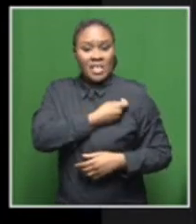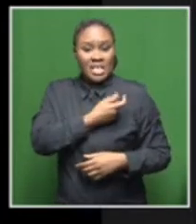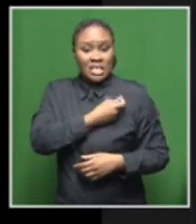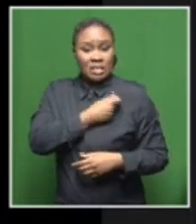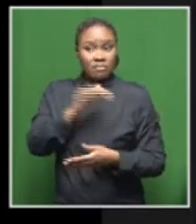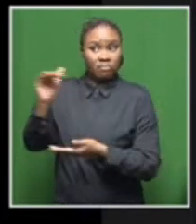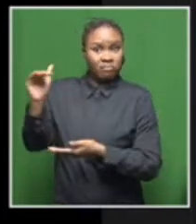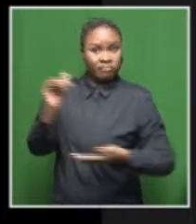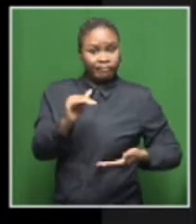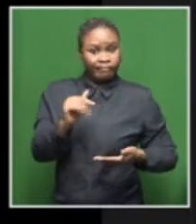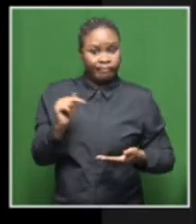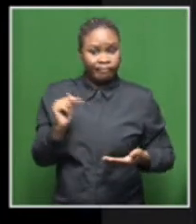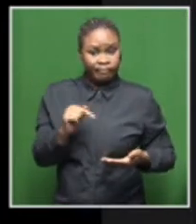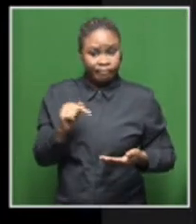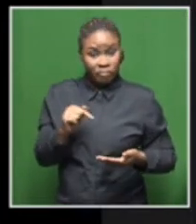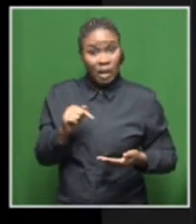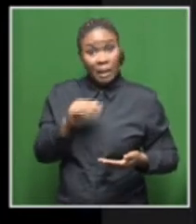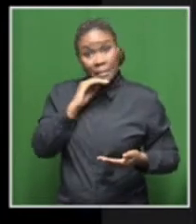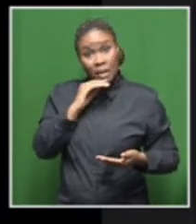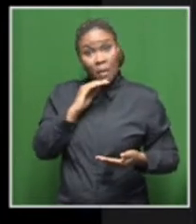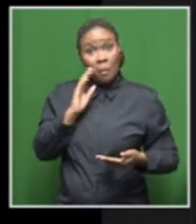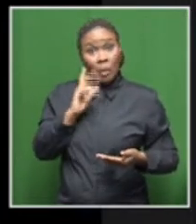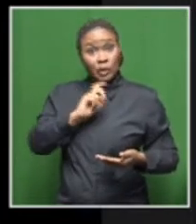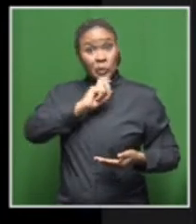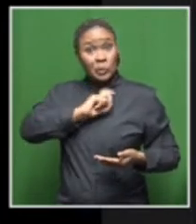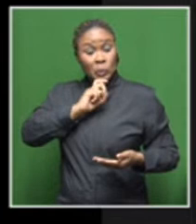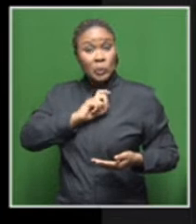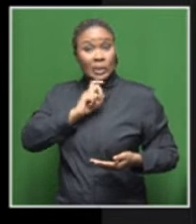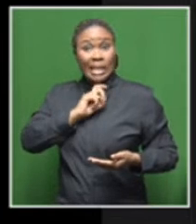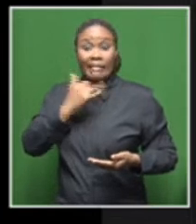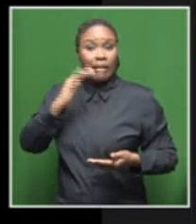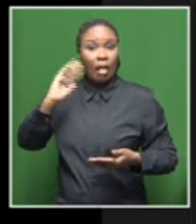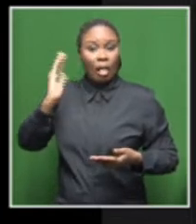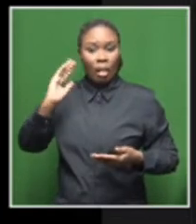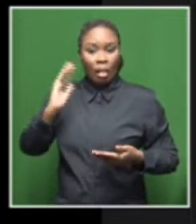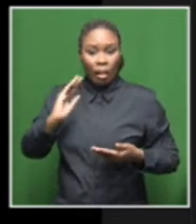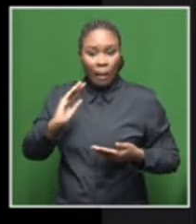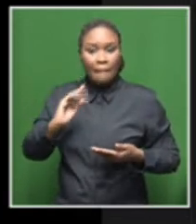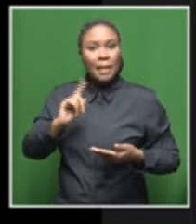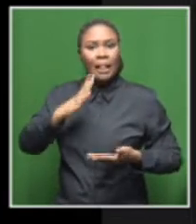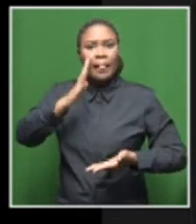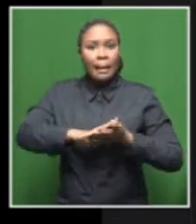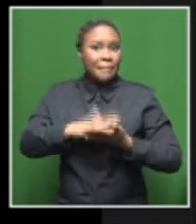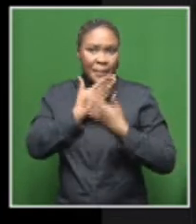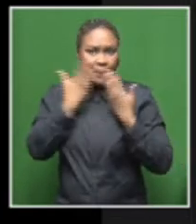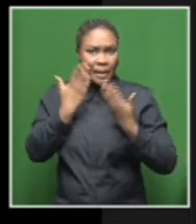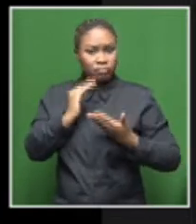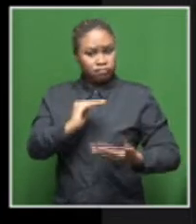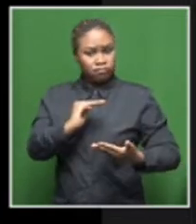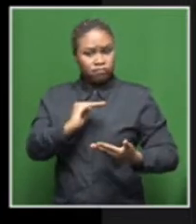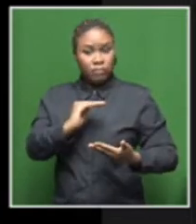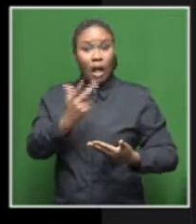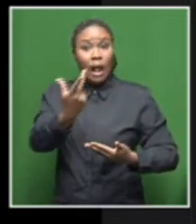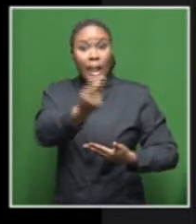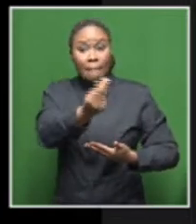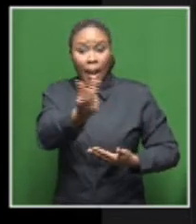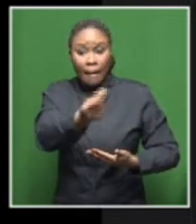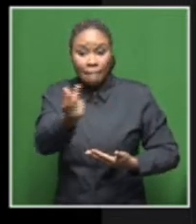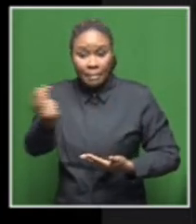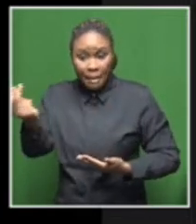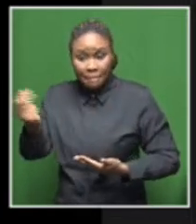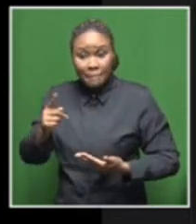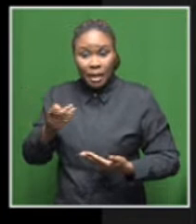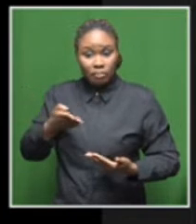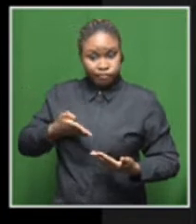some risk of this vaccine being destroyed? And if so, how much? The fourth question, when